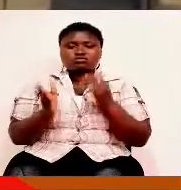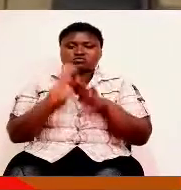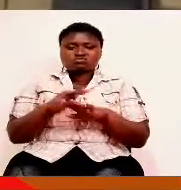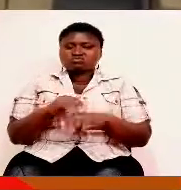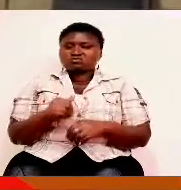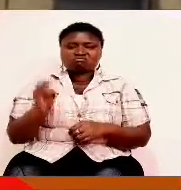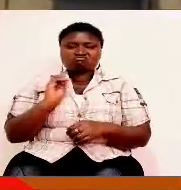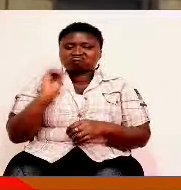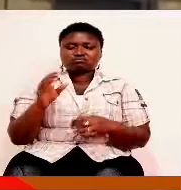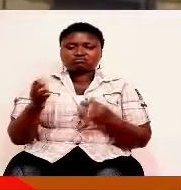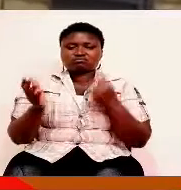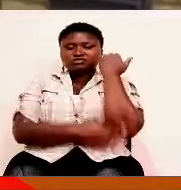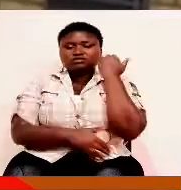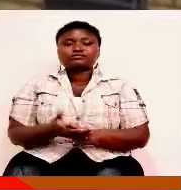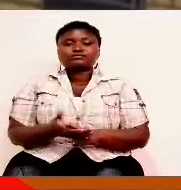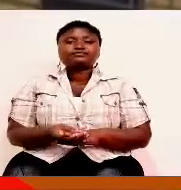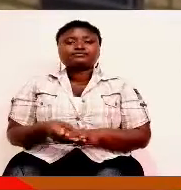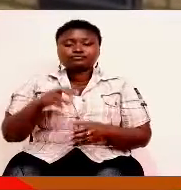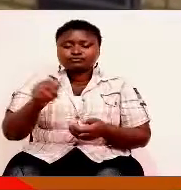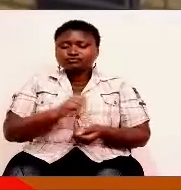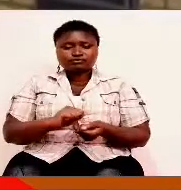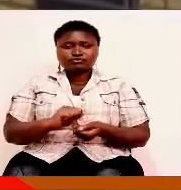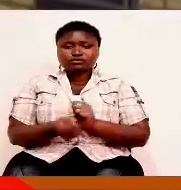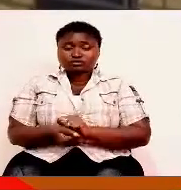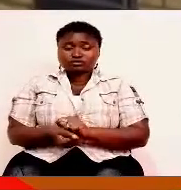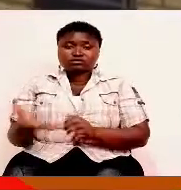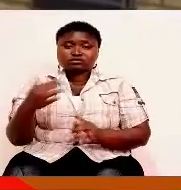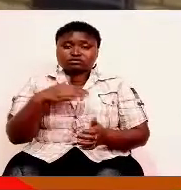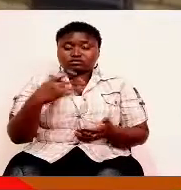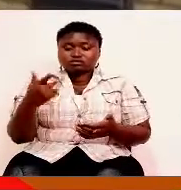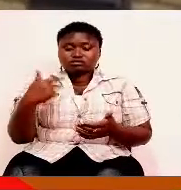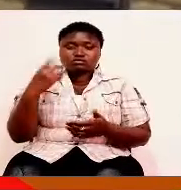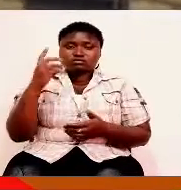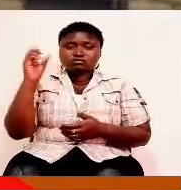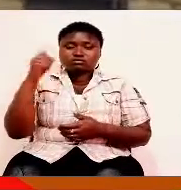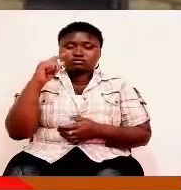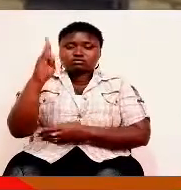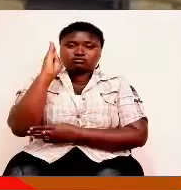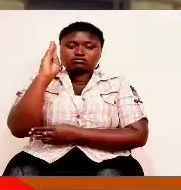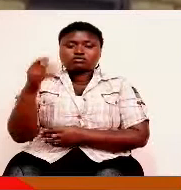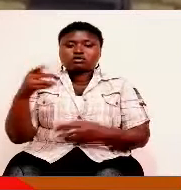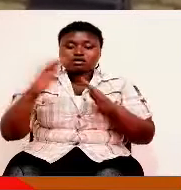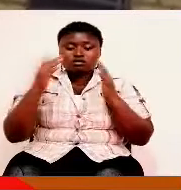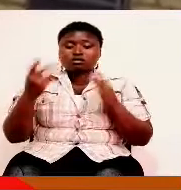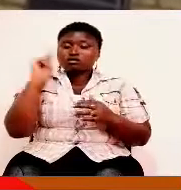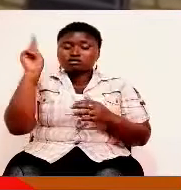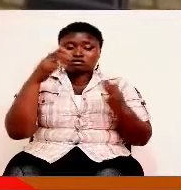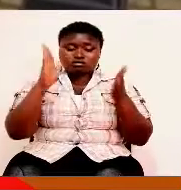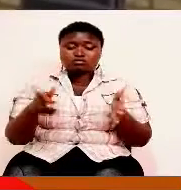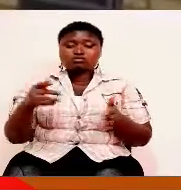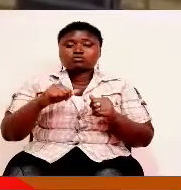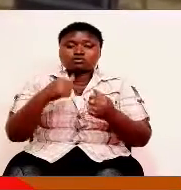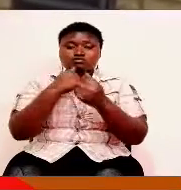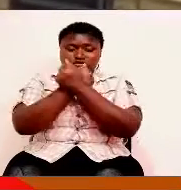actually against their intentions. If you're trying to remove his security so that he does not move around, Kenyans will protect him. Yeah, and I just want to